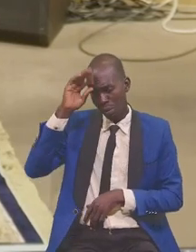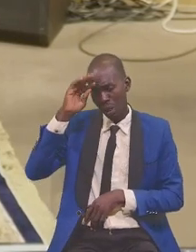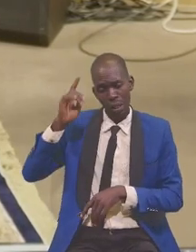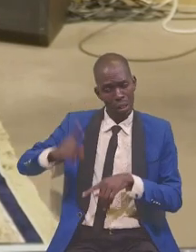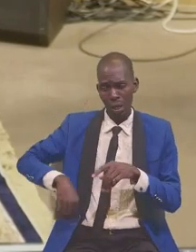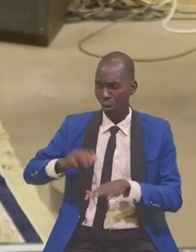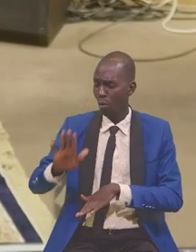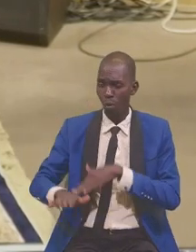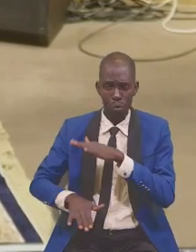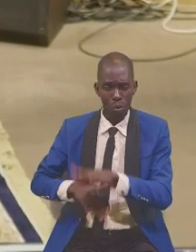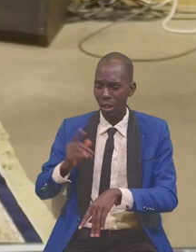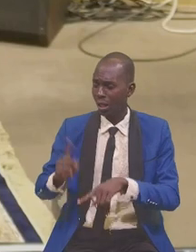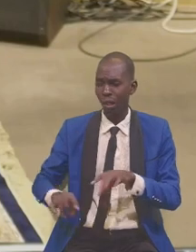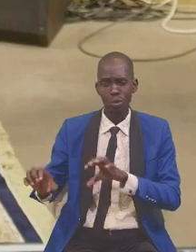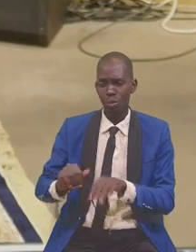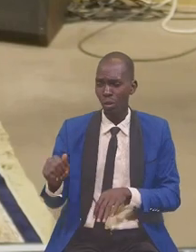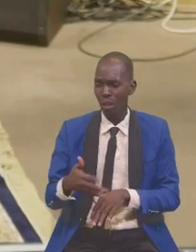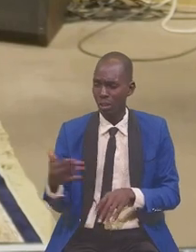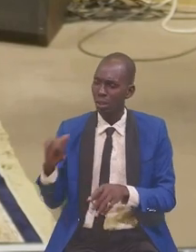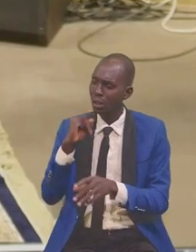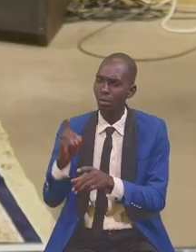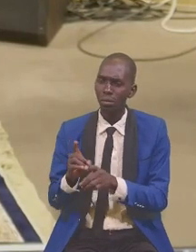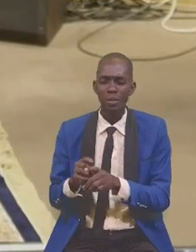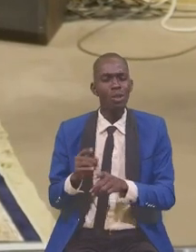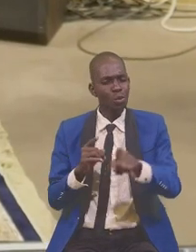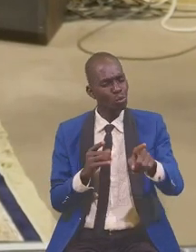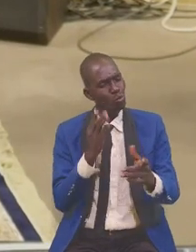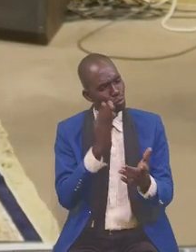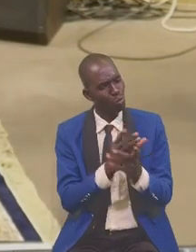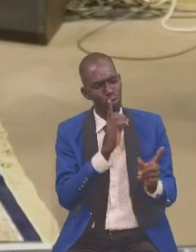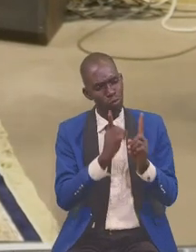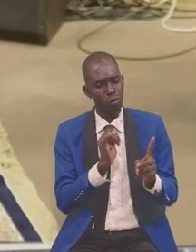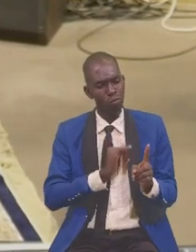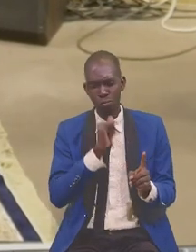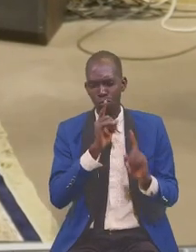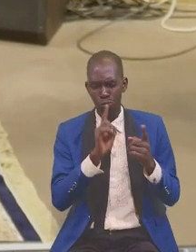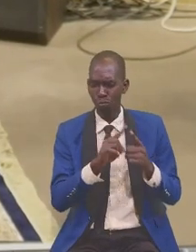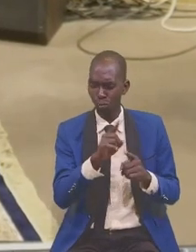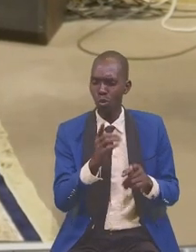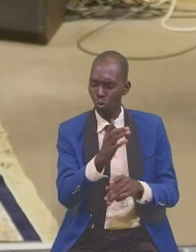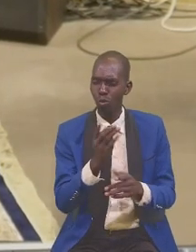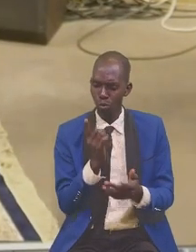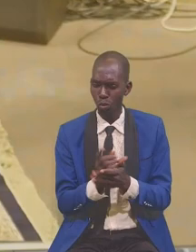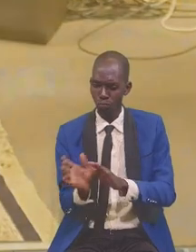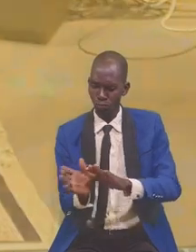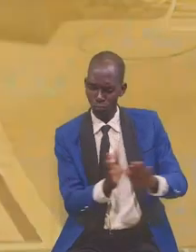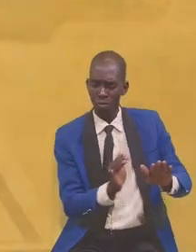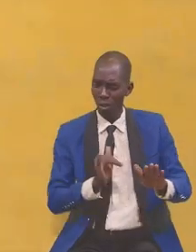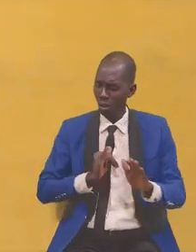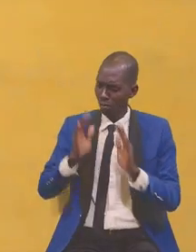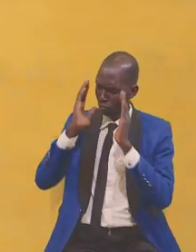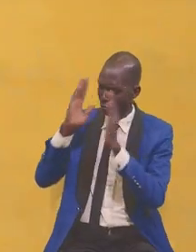He cannot do anything. The sister said, please go aside. And the sister faced the man and said,